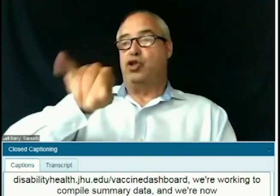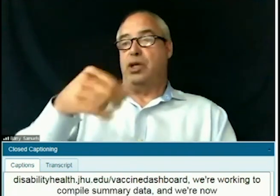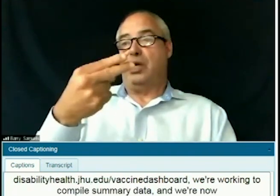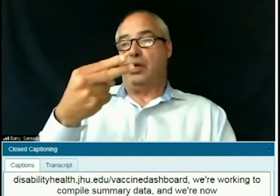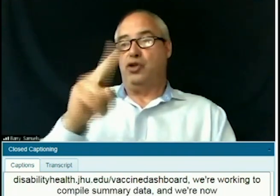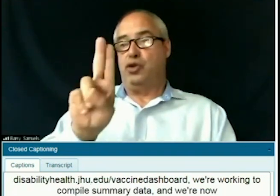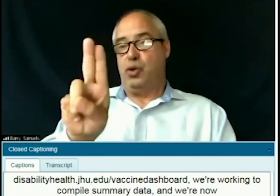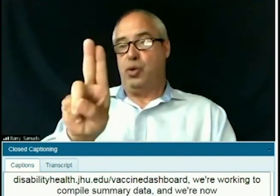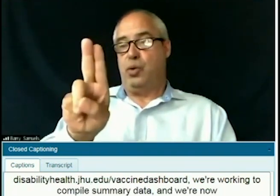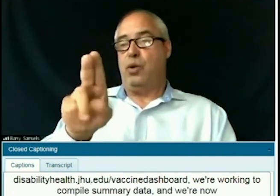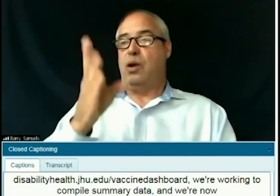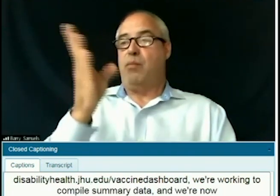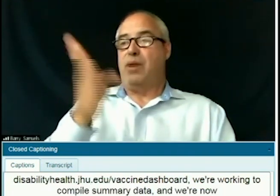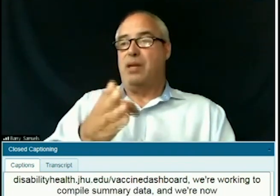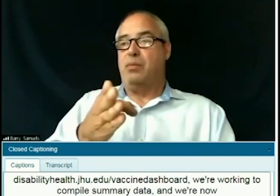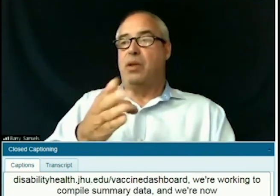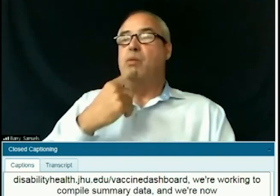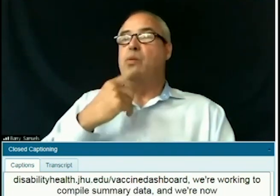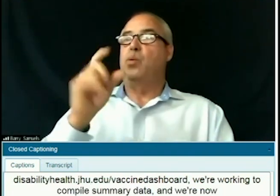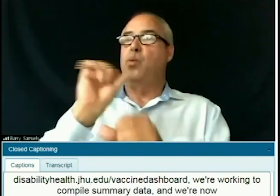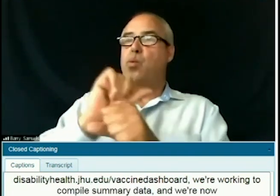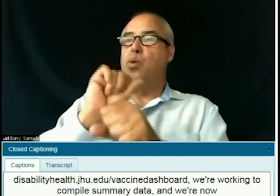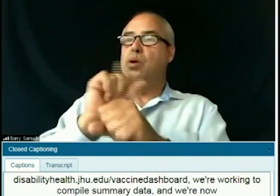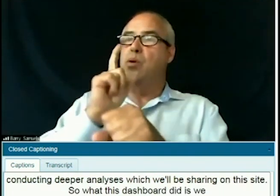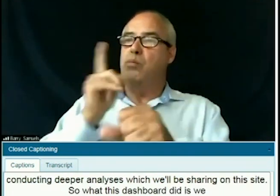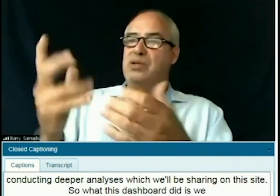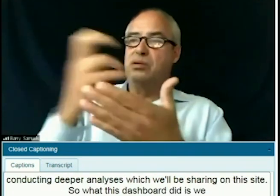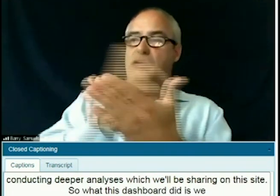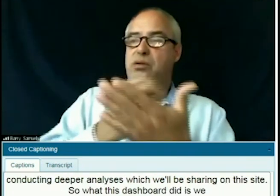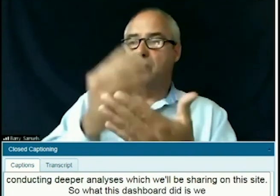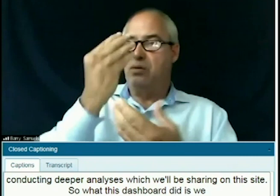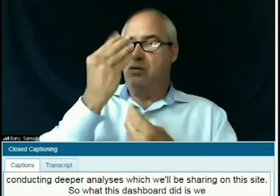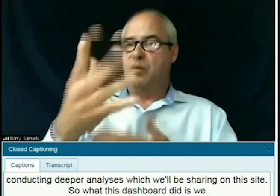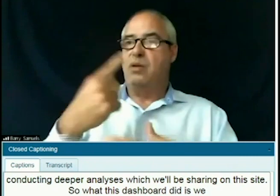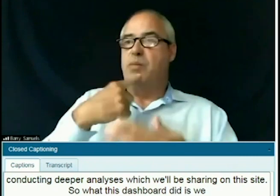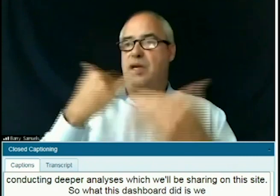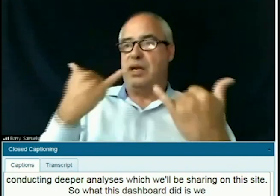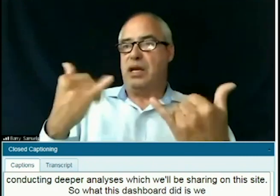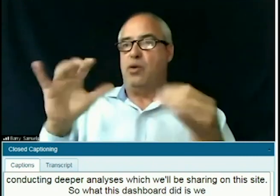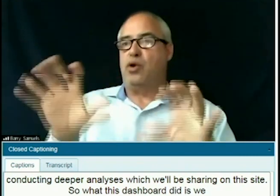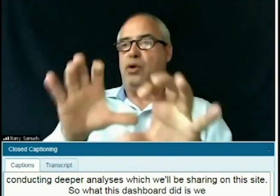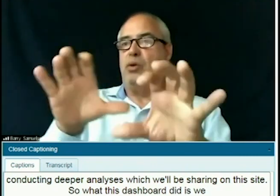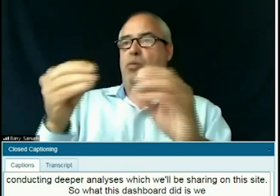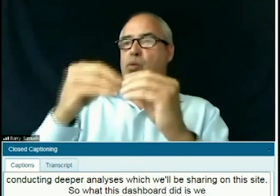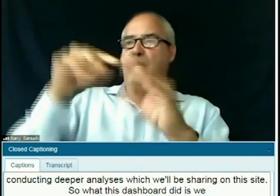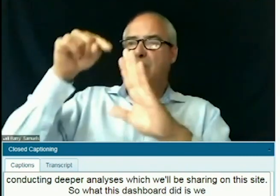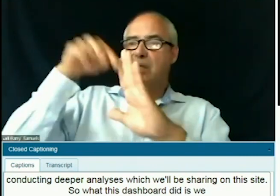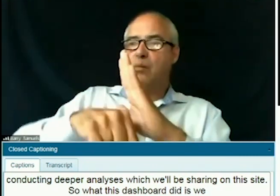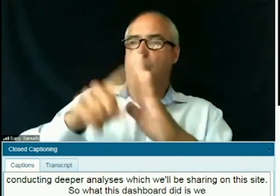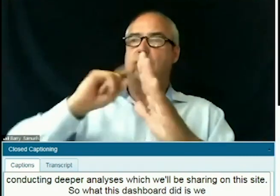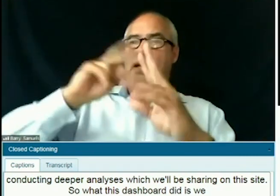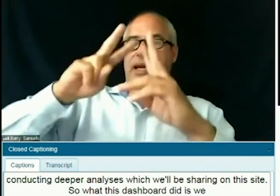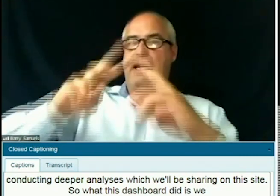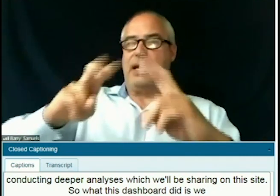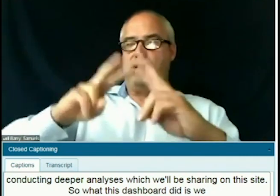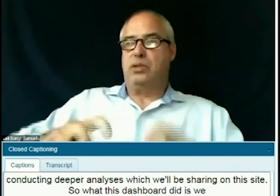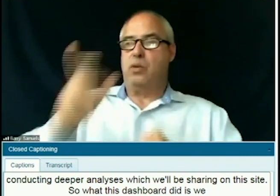disabilityhealth.jhu.edu/vaccine dashboard. We're working to compile summary data, and we're now conducting deeper analyses, which we'll be sharing on this